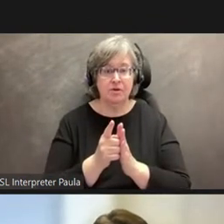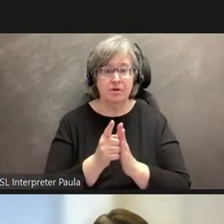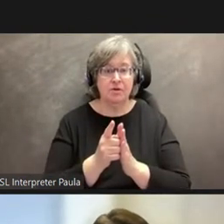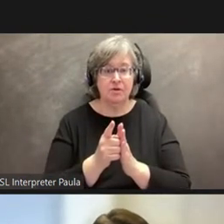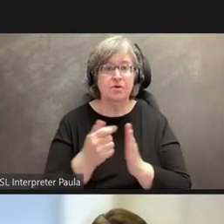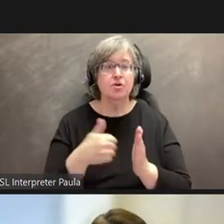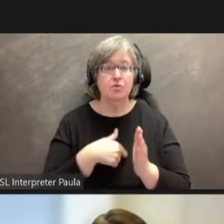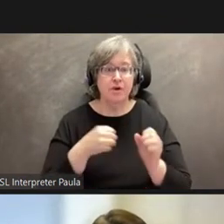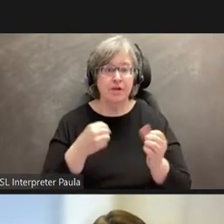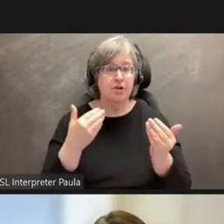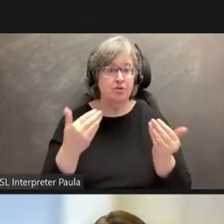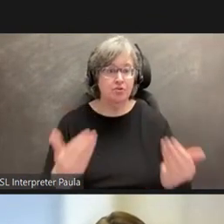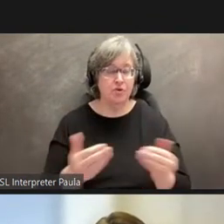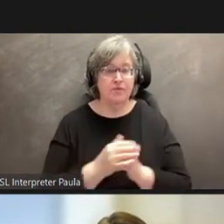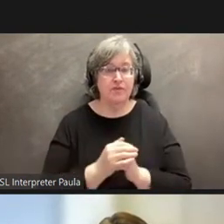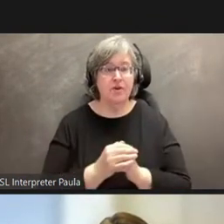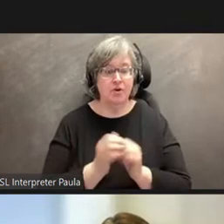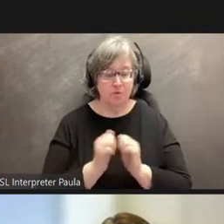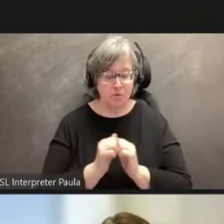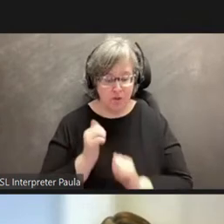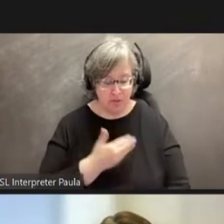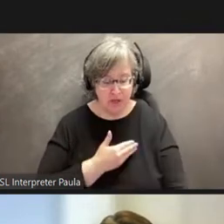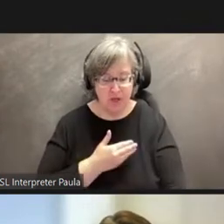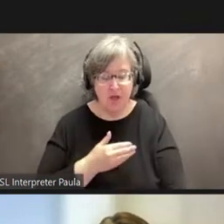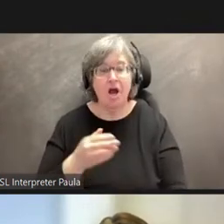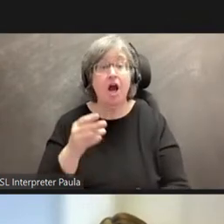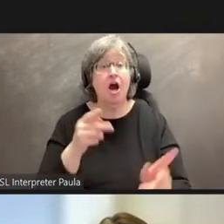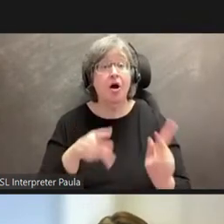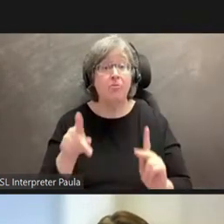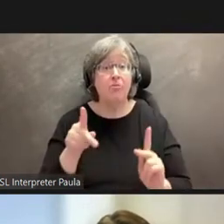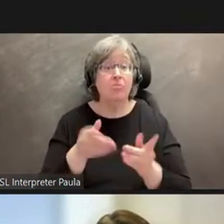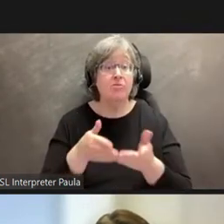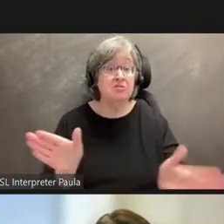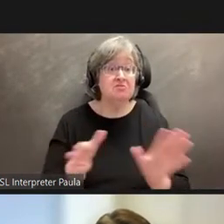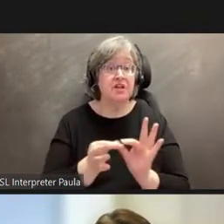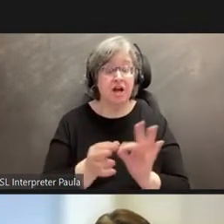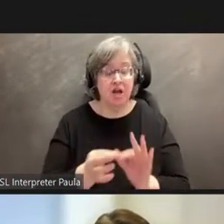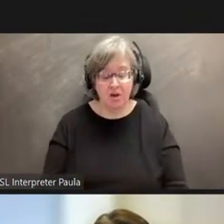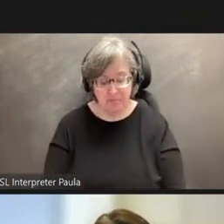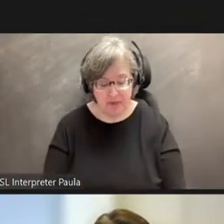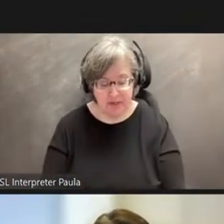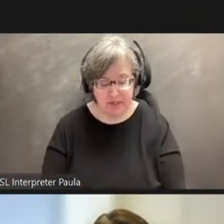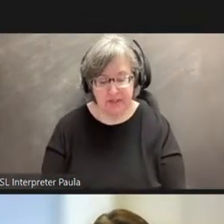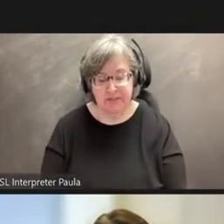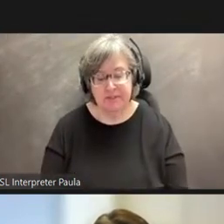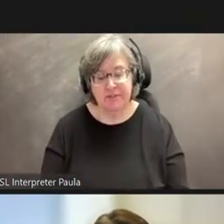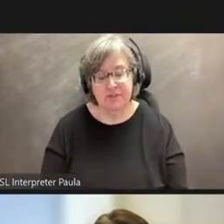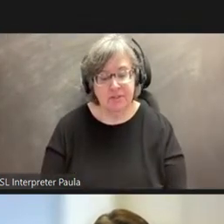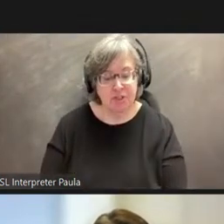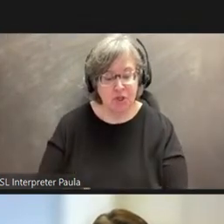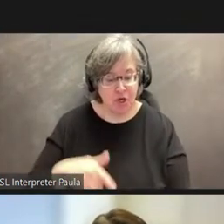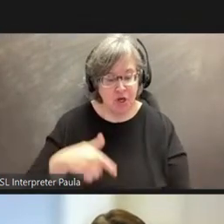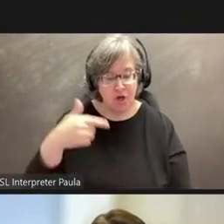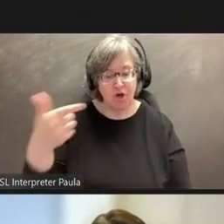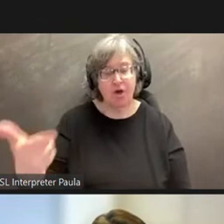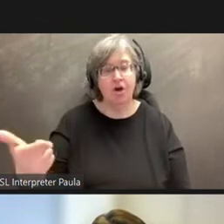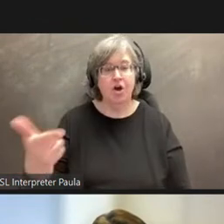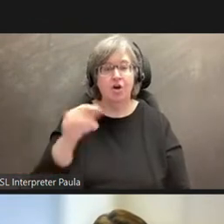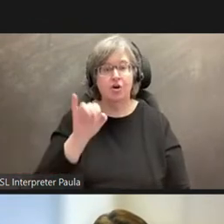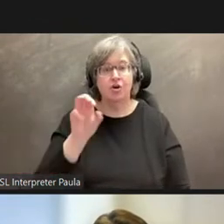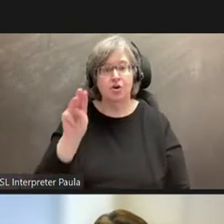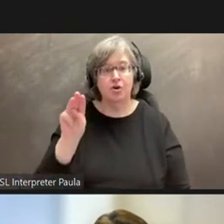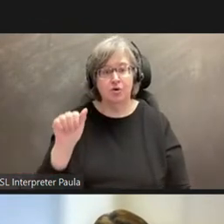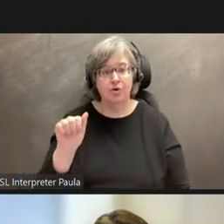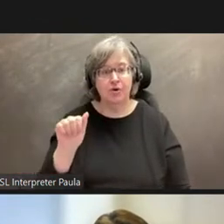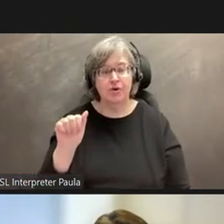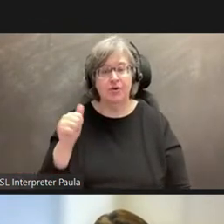can move forward with our public comments. I'm going to pass it over to Irma.